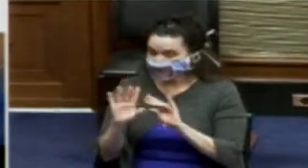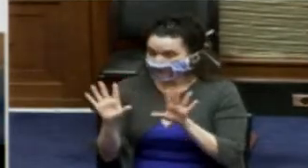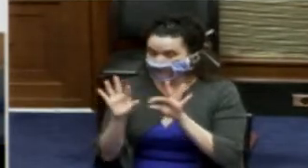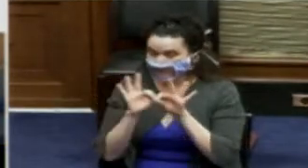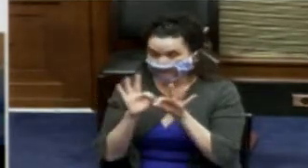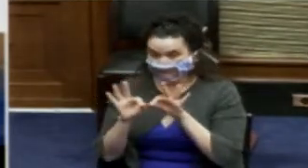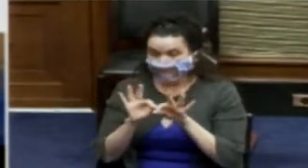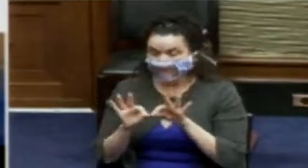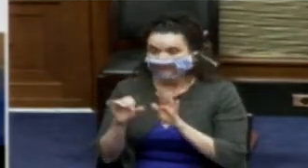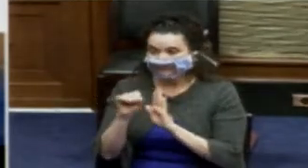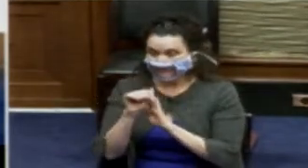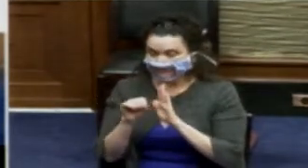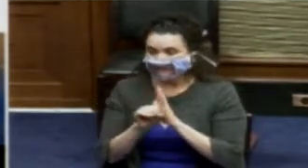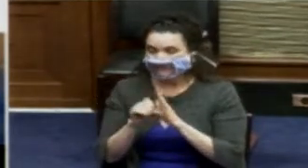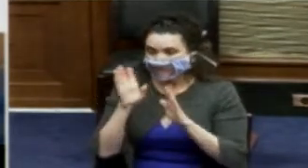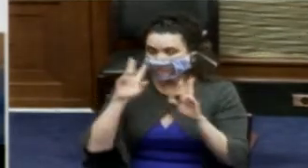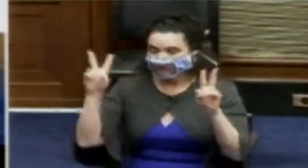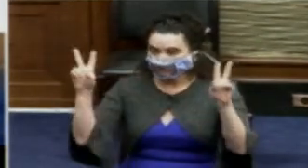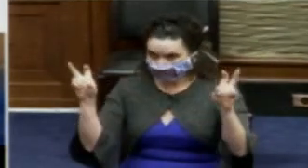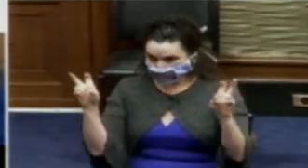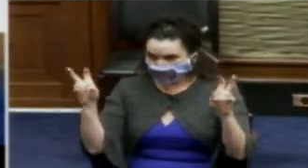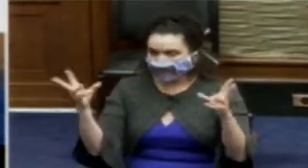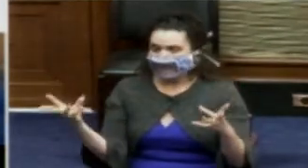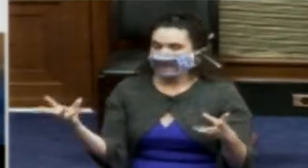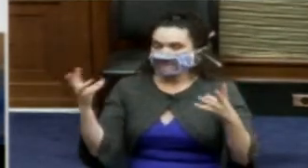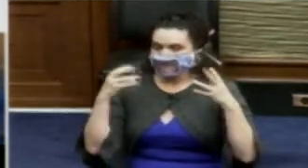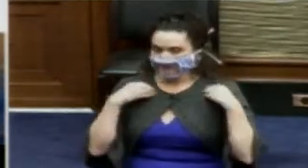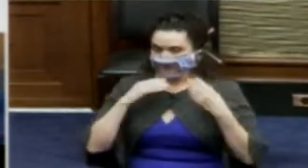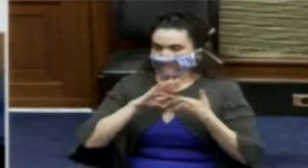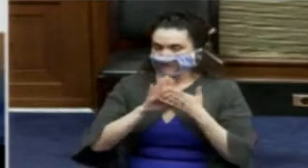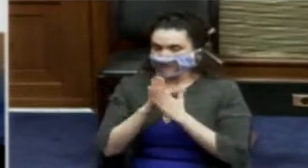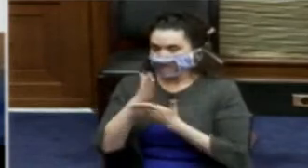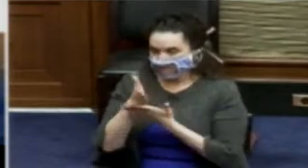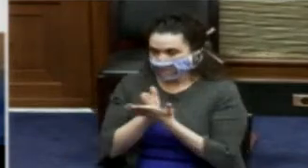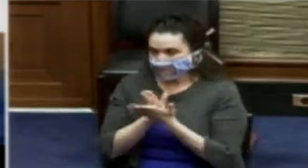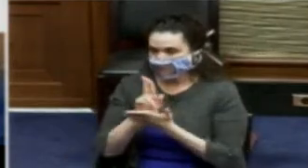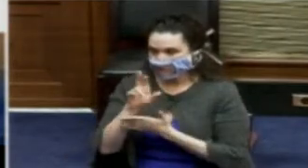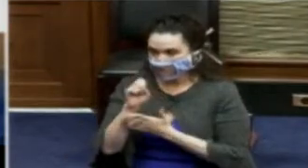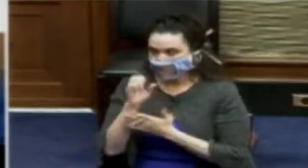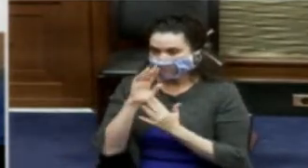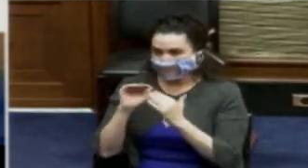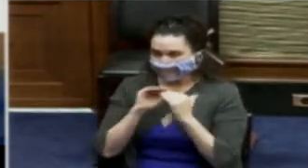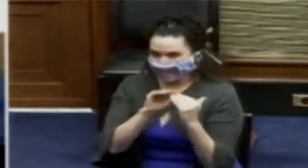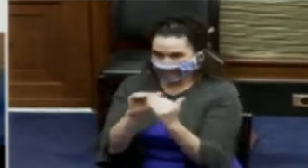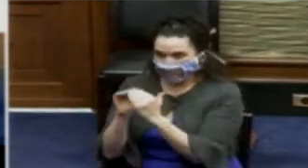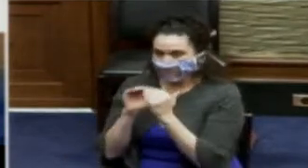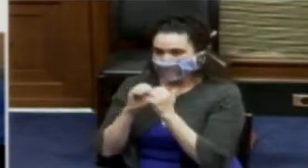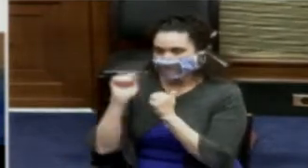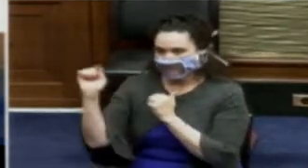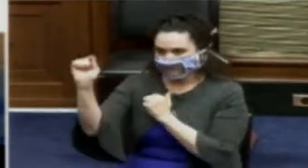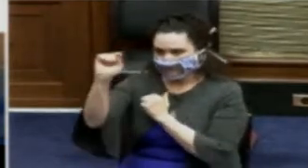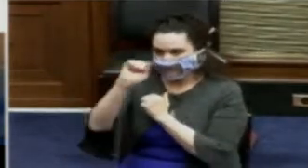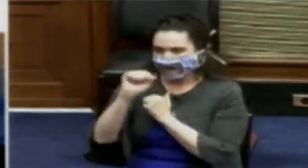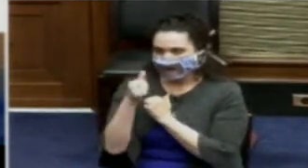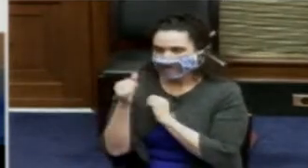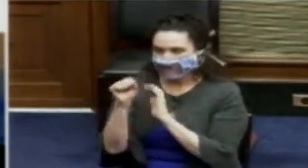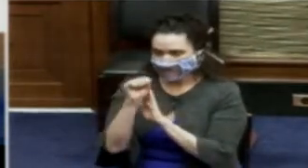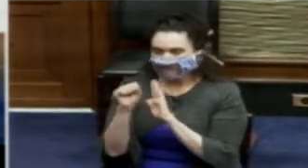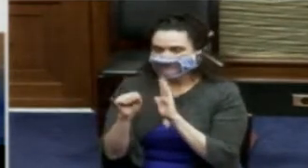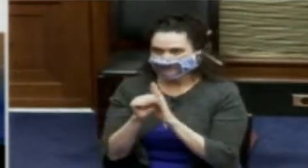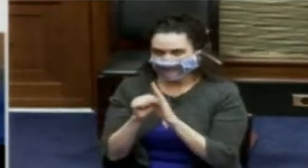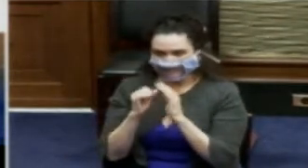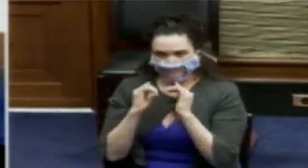would be, quote, admitted into the union on an equal footing with the other states in all